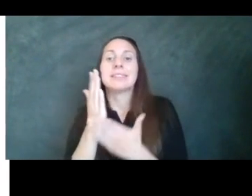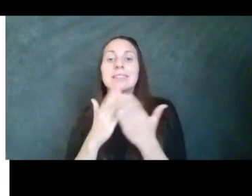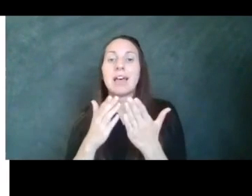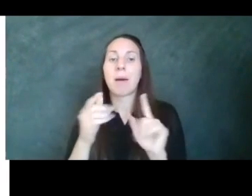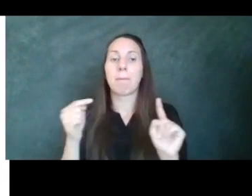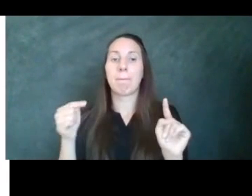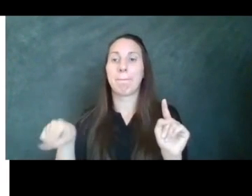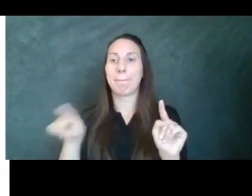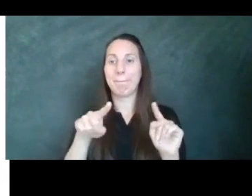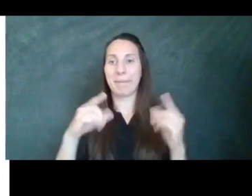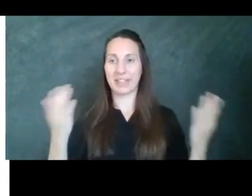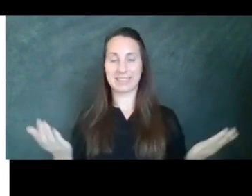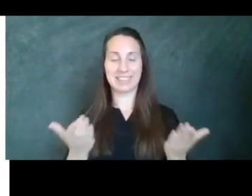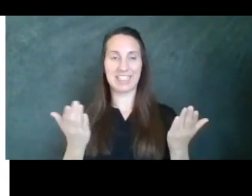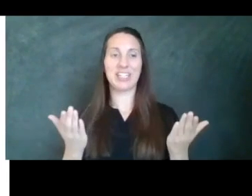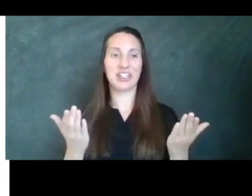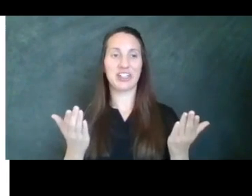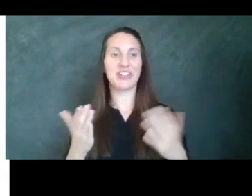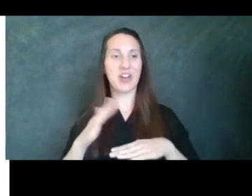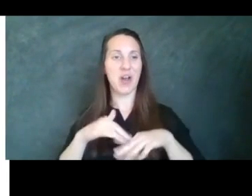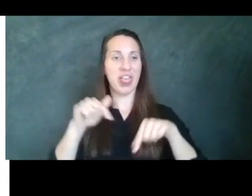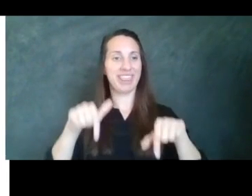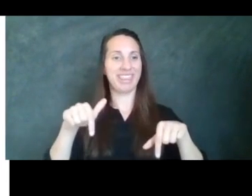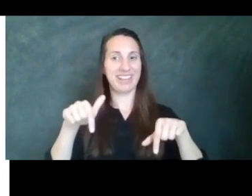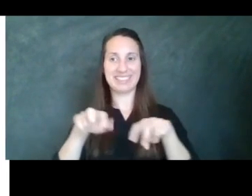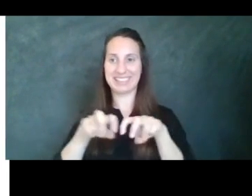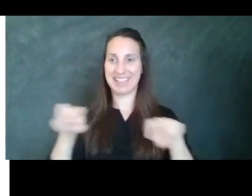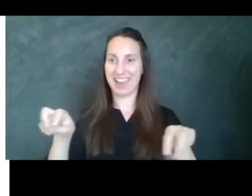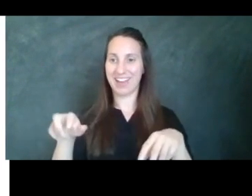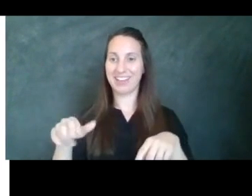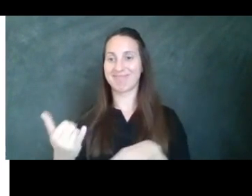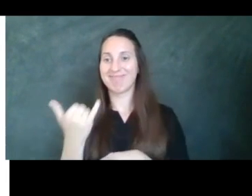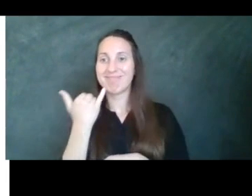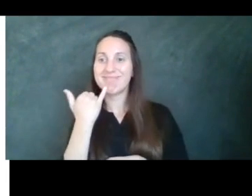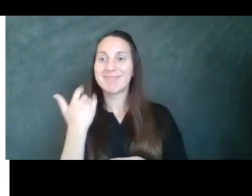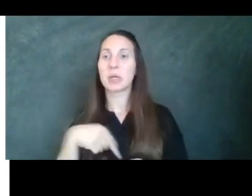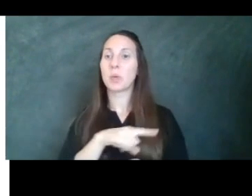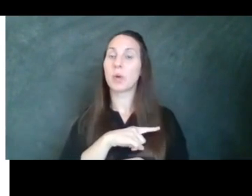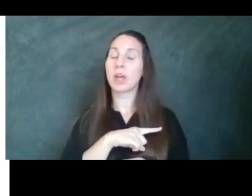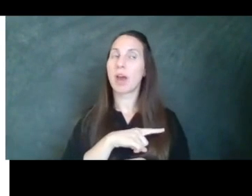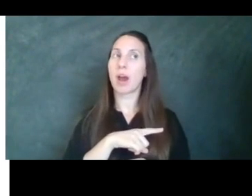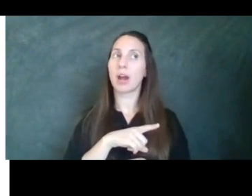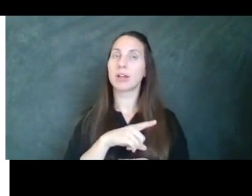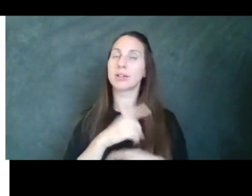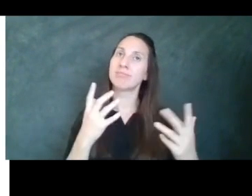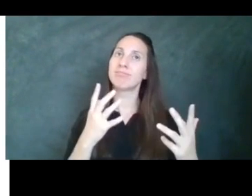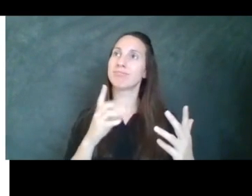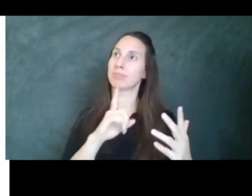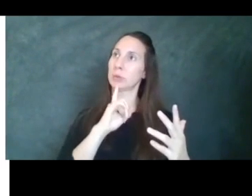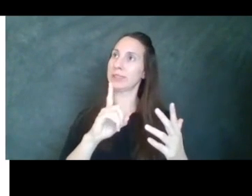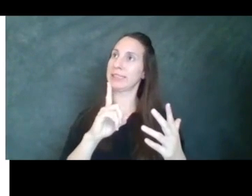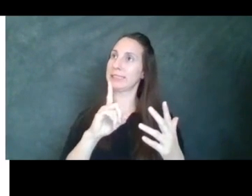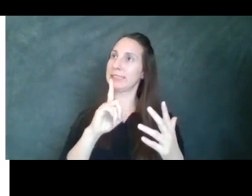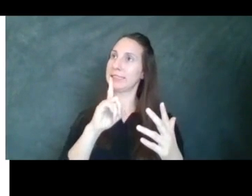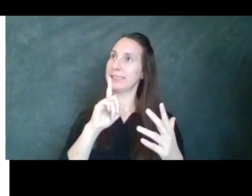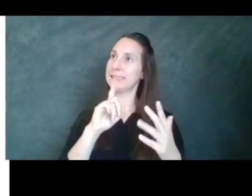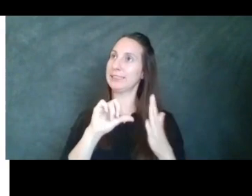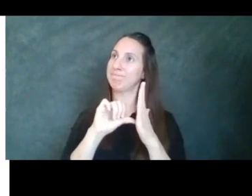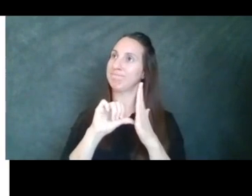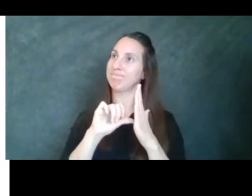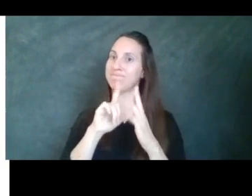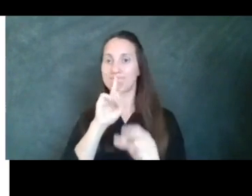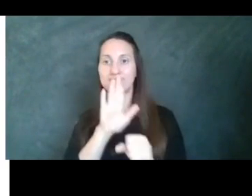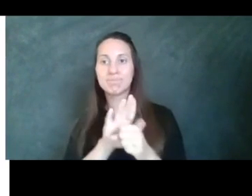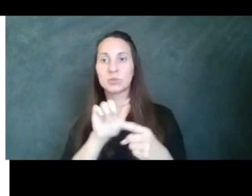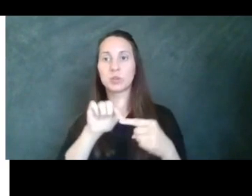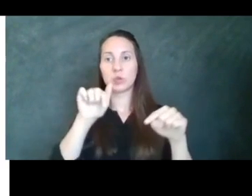this call owe our very mission of what we do to that. And so I want to encourage